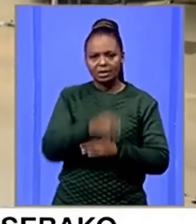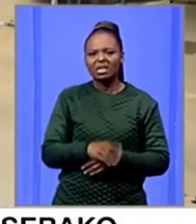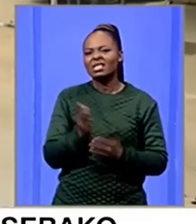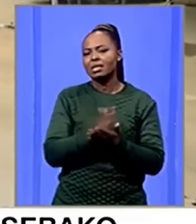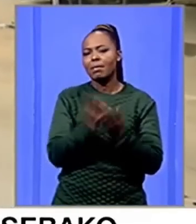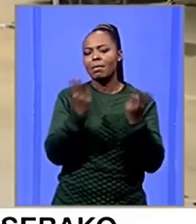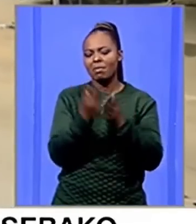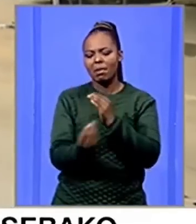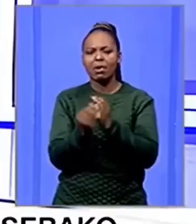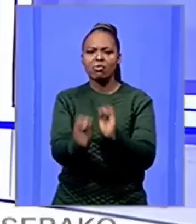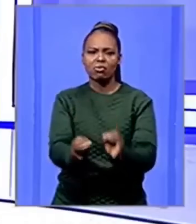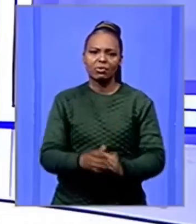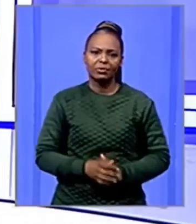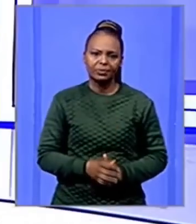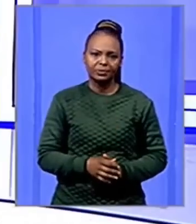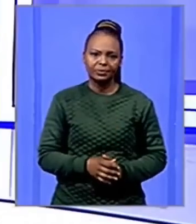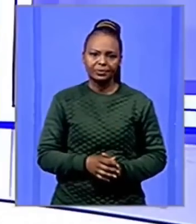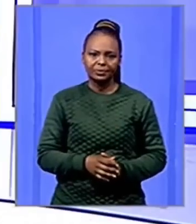timetseng.